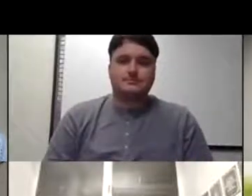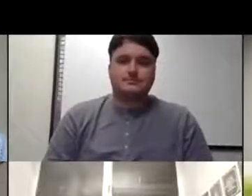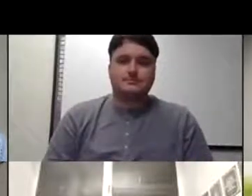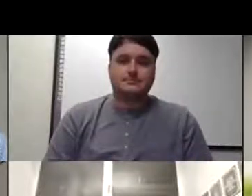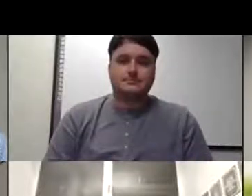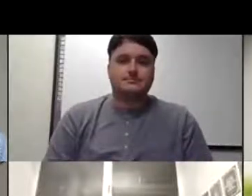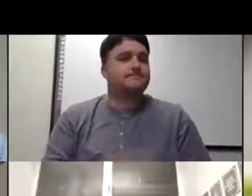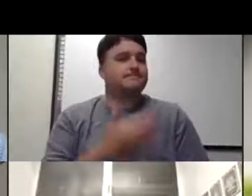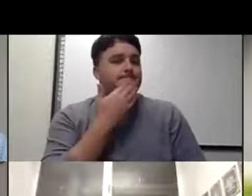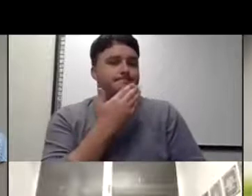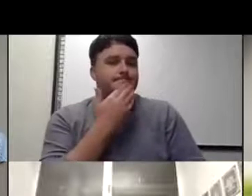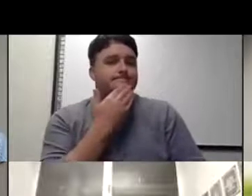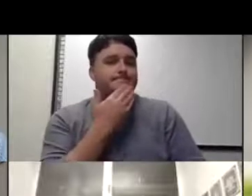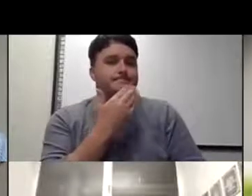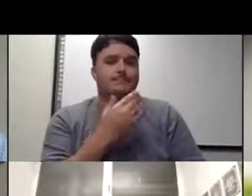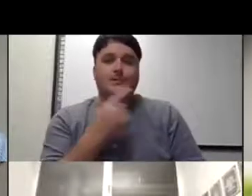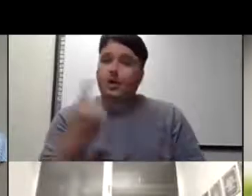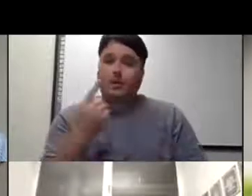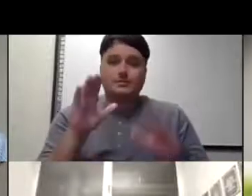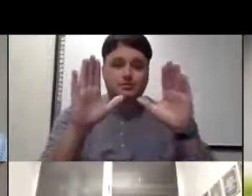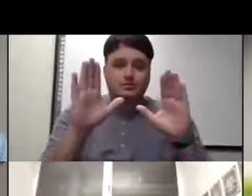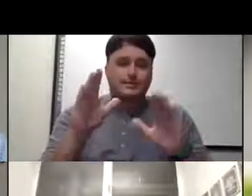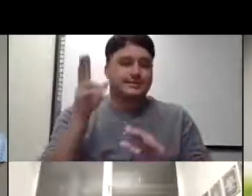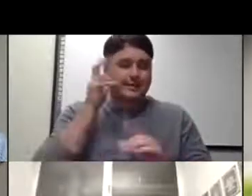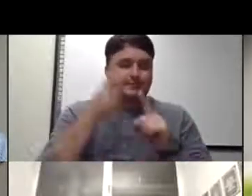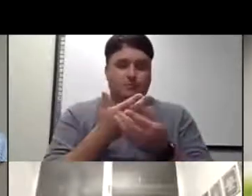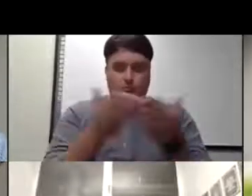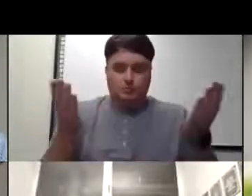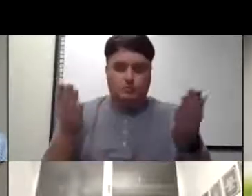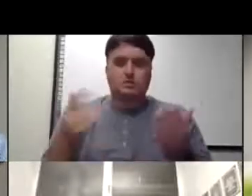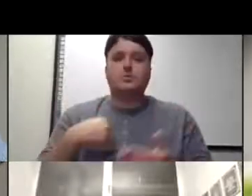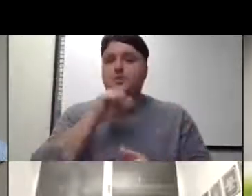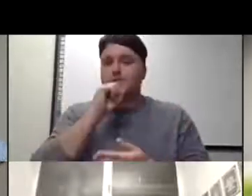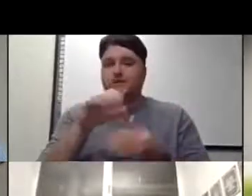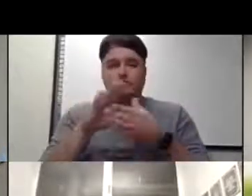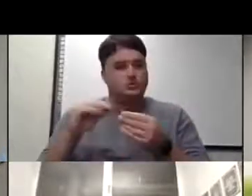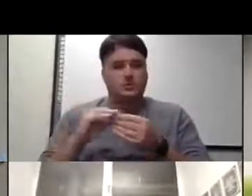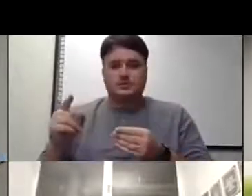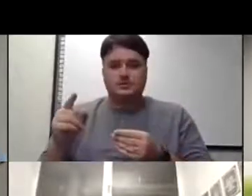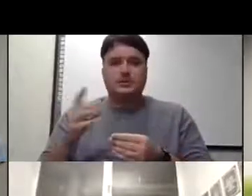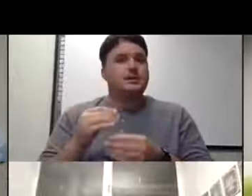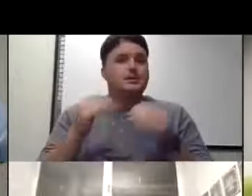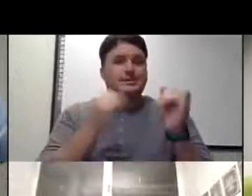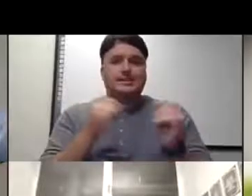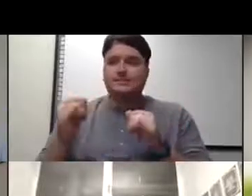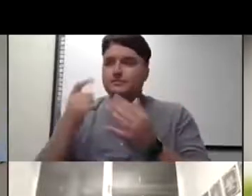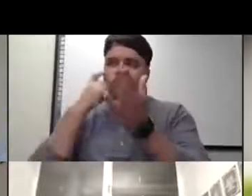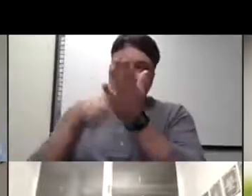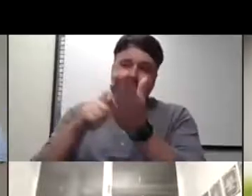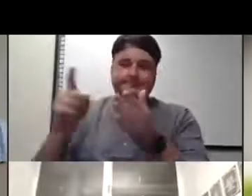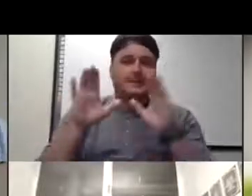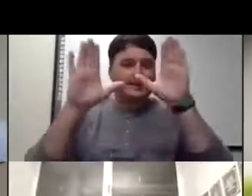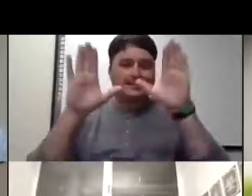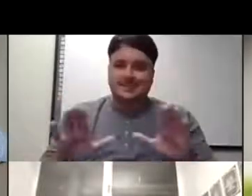Thank you, guys. It's always great and wonderful to hear from you guys, and we love the stories and the individual shout outs. Fantastic.